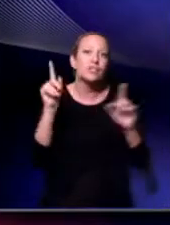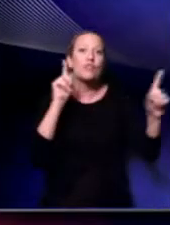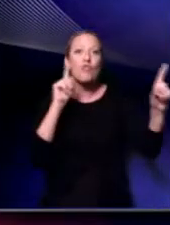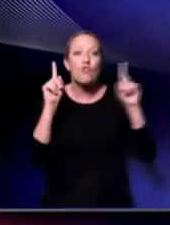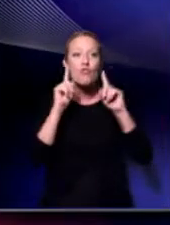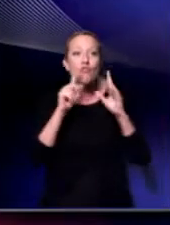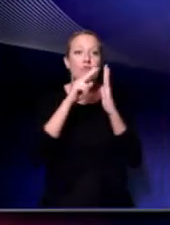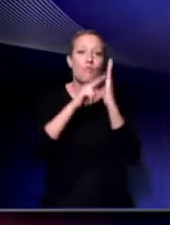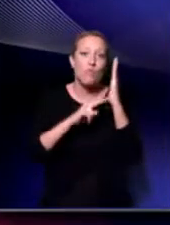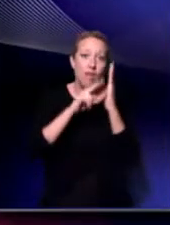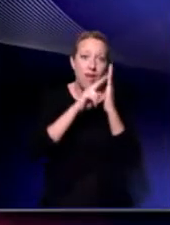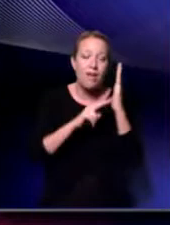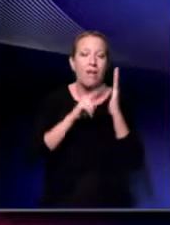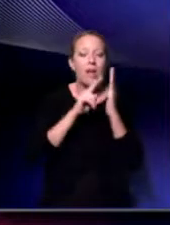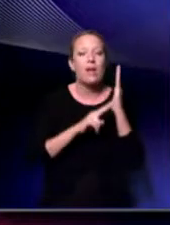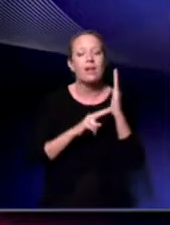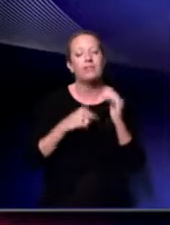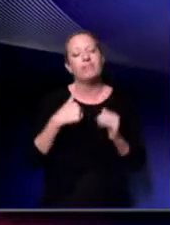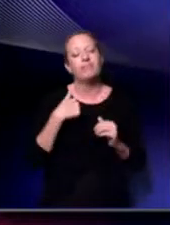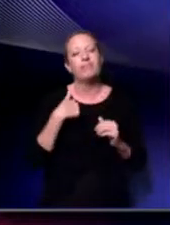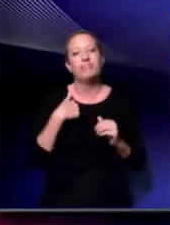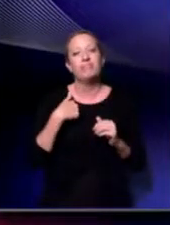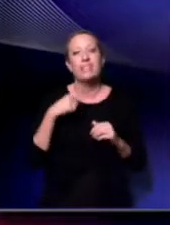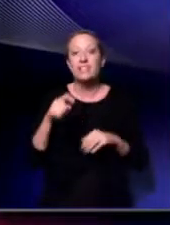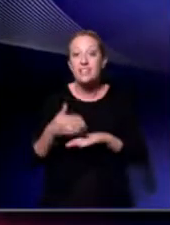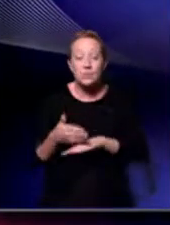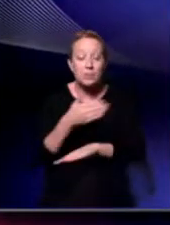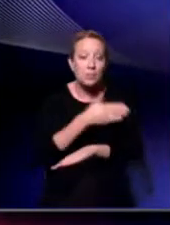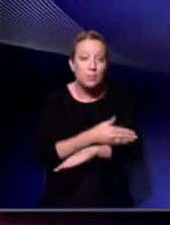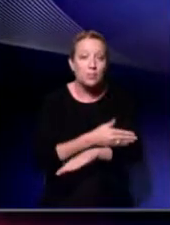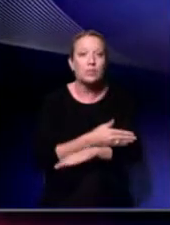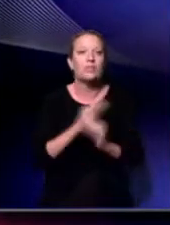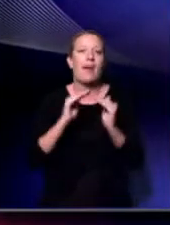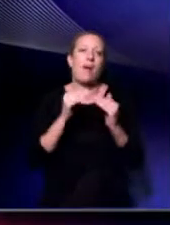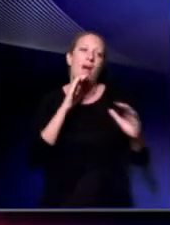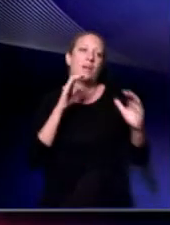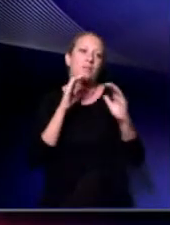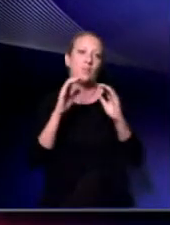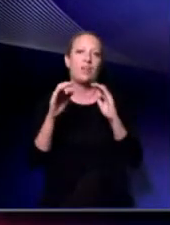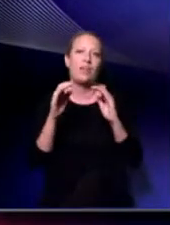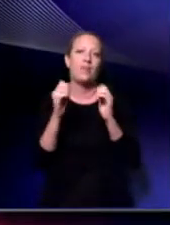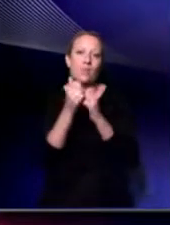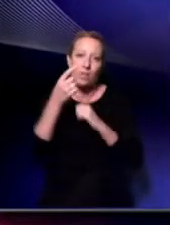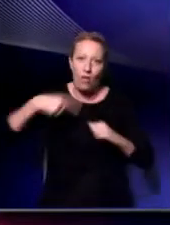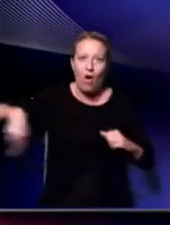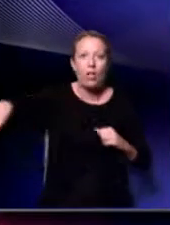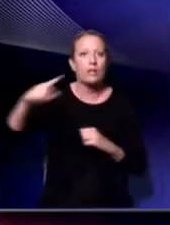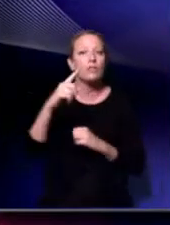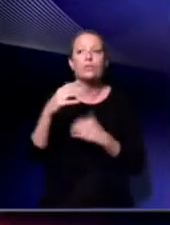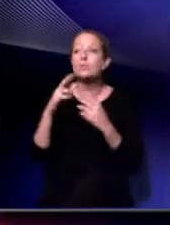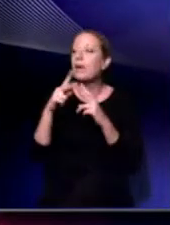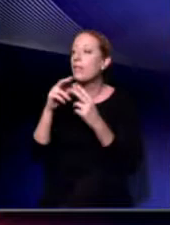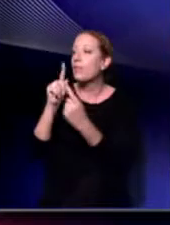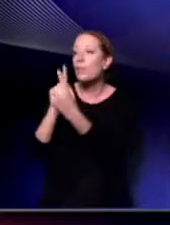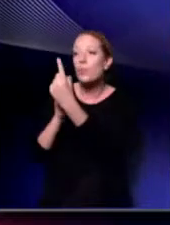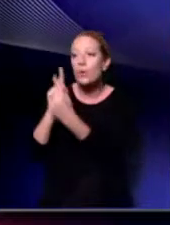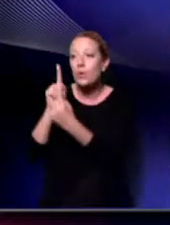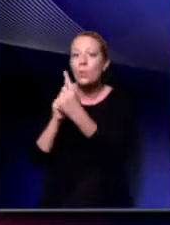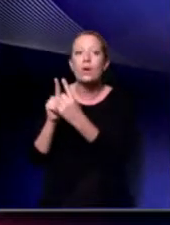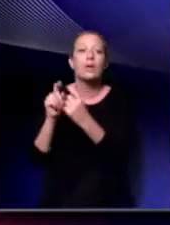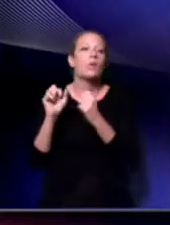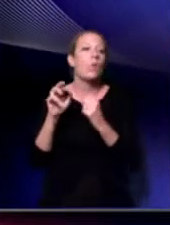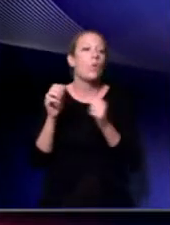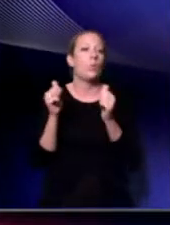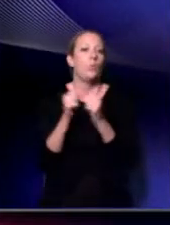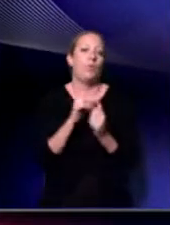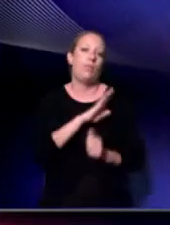you, is that I need to improve how I communicate with you individually and as a board.